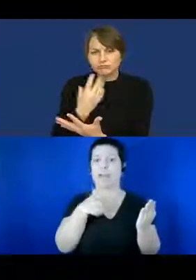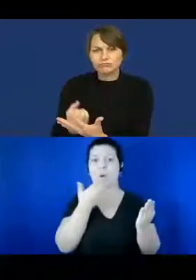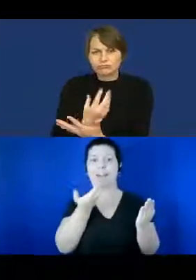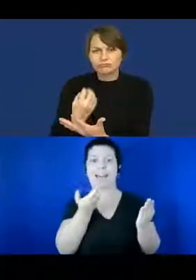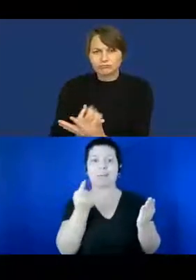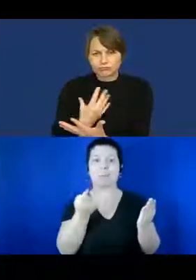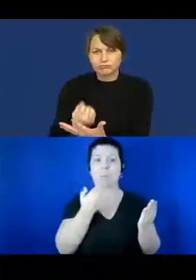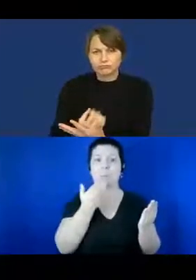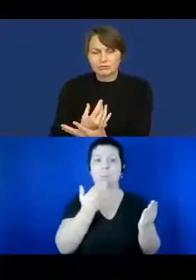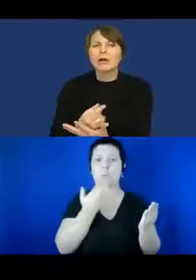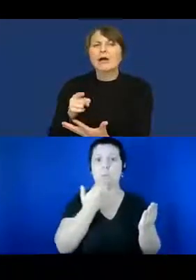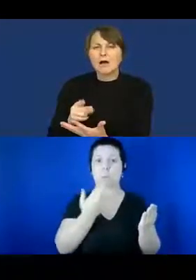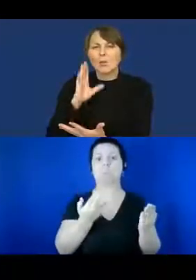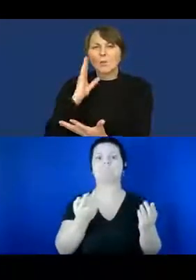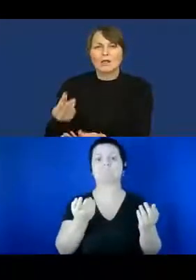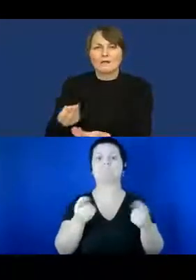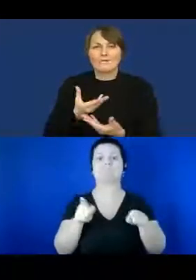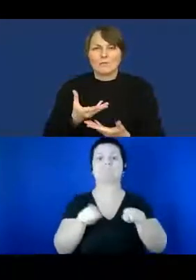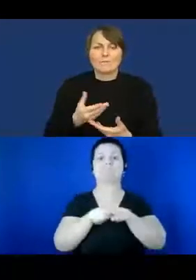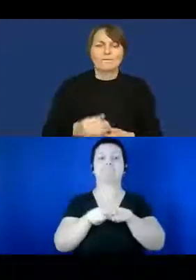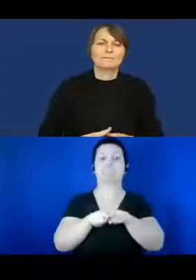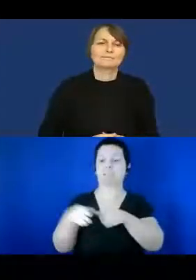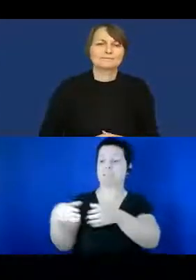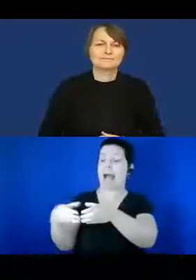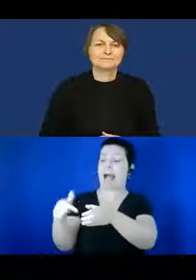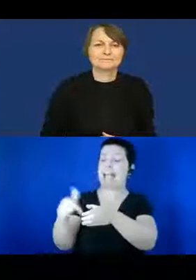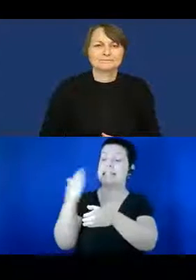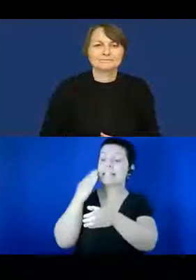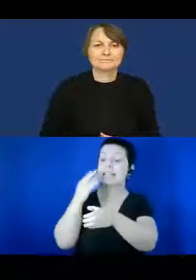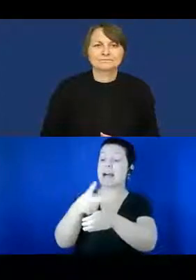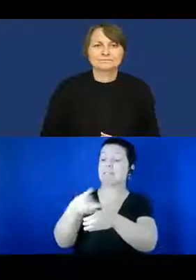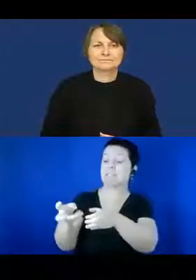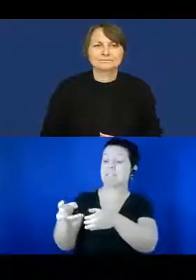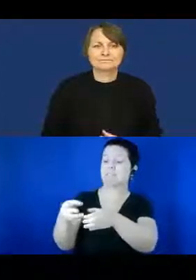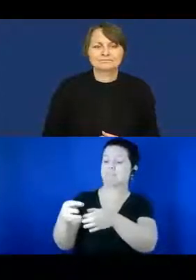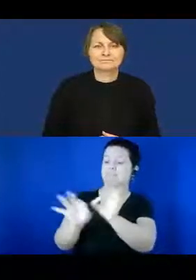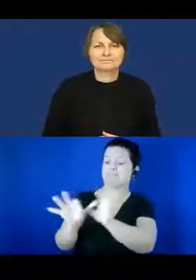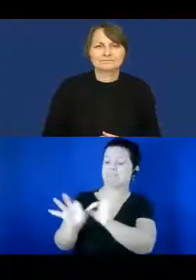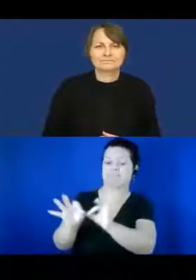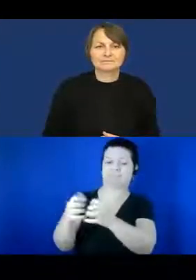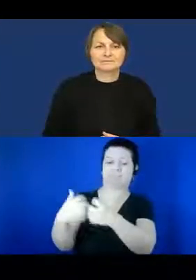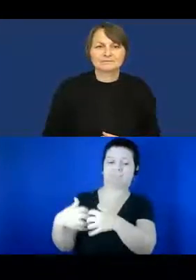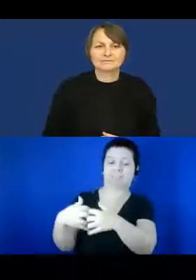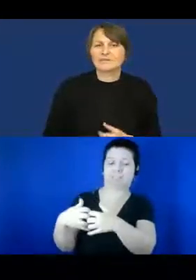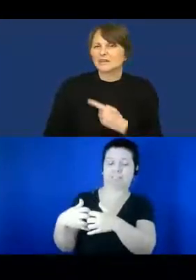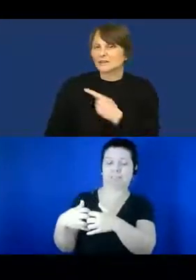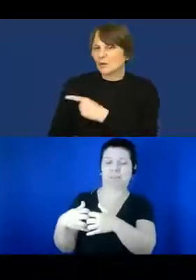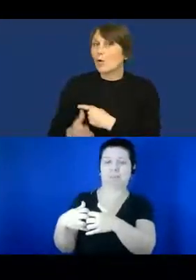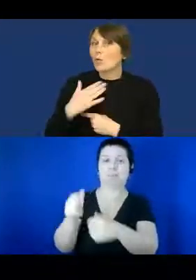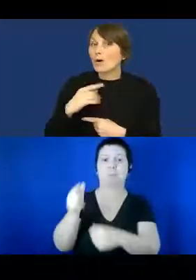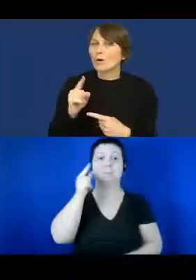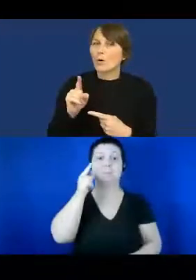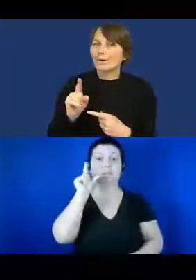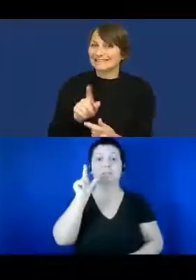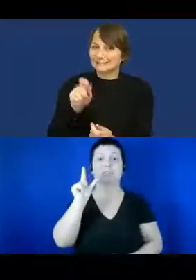base is going to work out about the environment from the sensor data. And in this way, we try to give only relevant